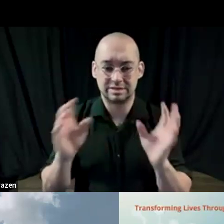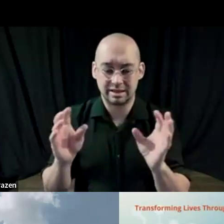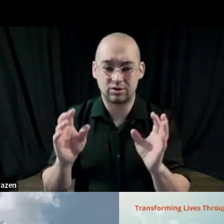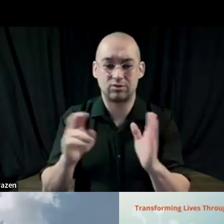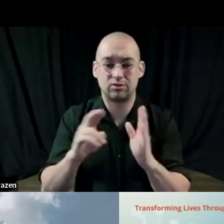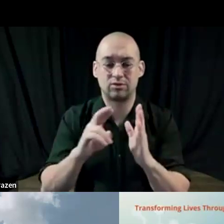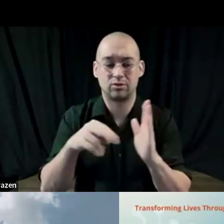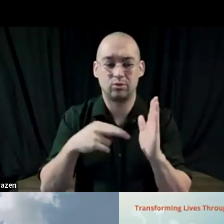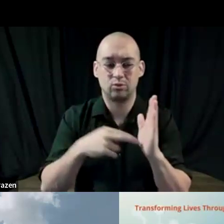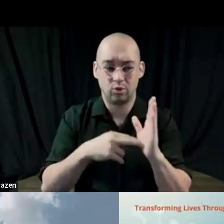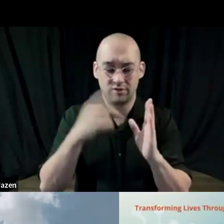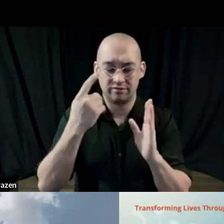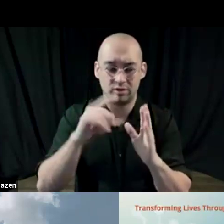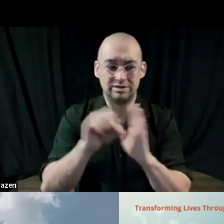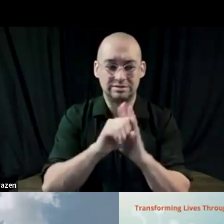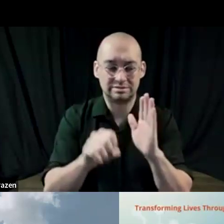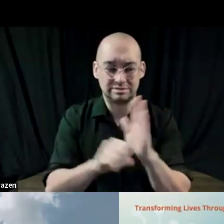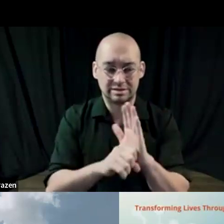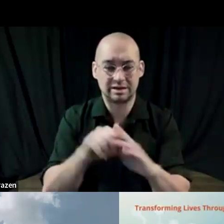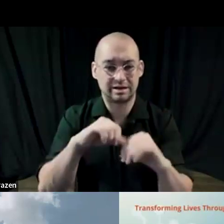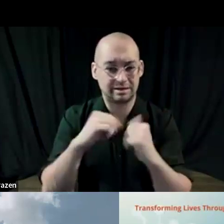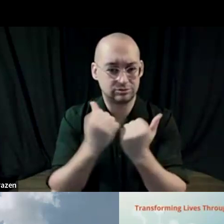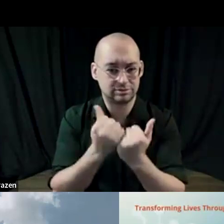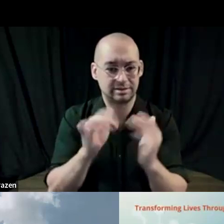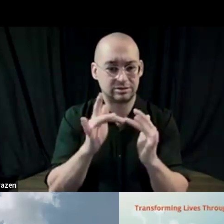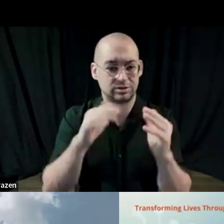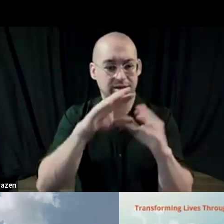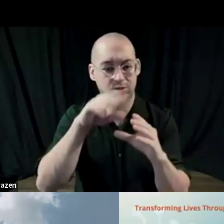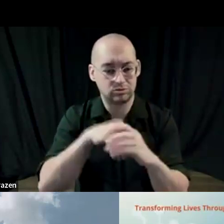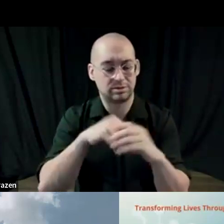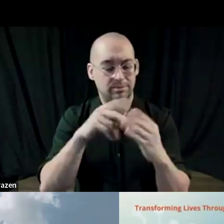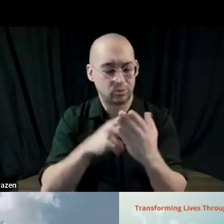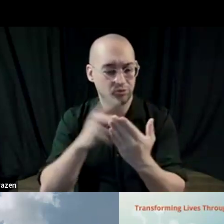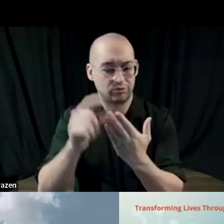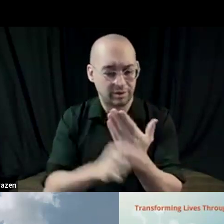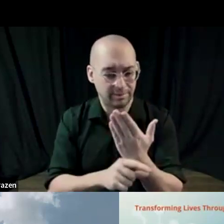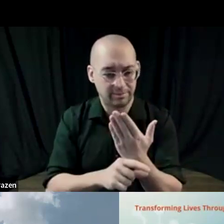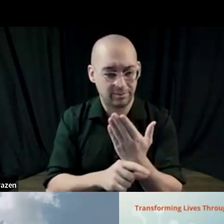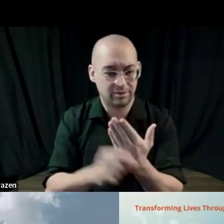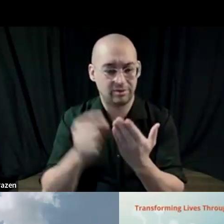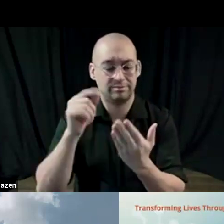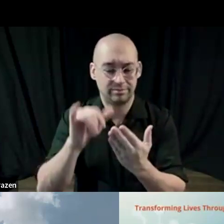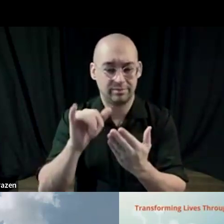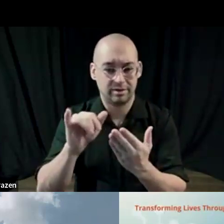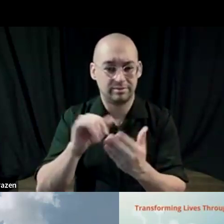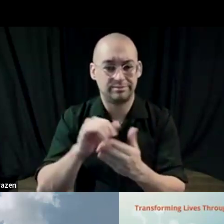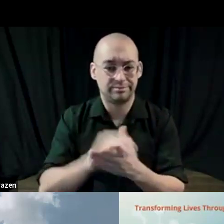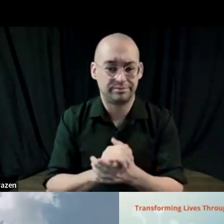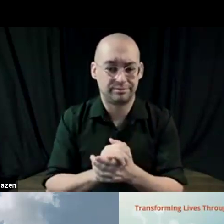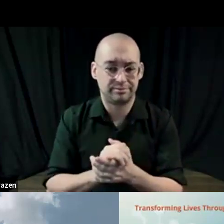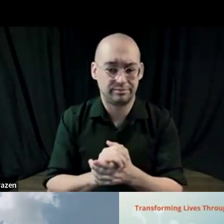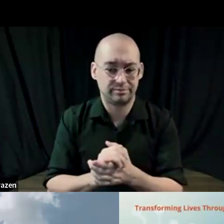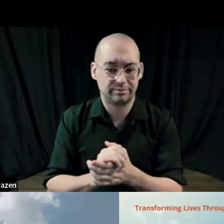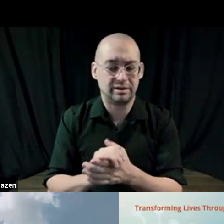for state agency digital inclusion programs to play. There were some